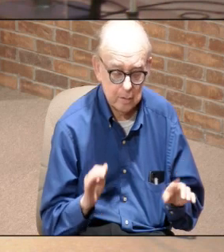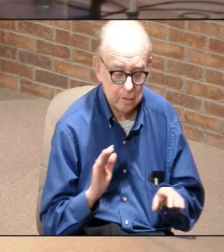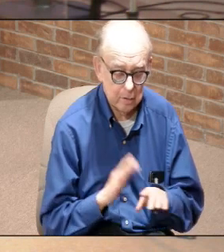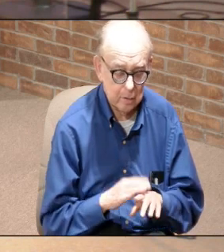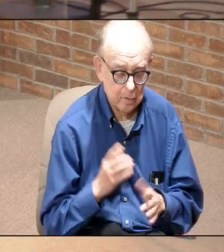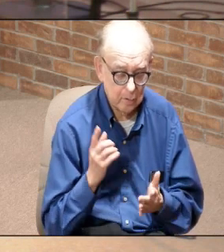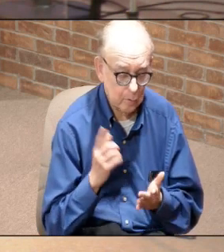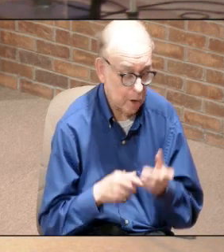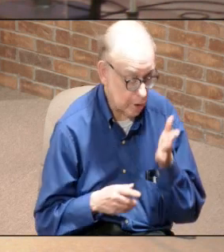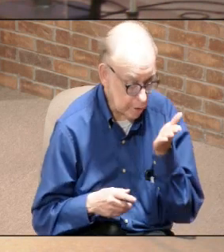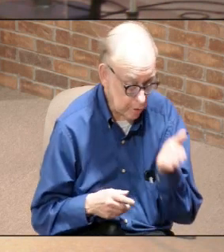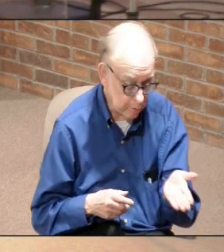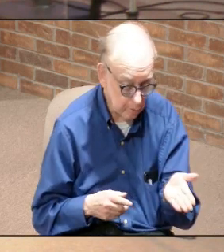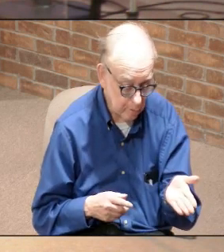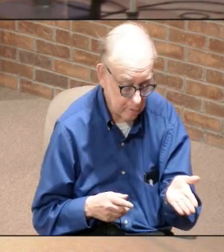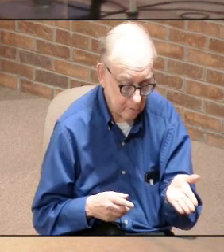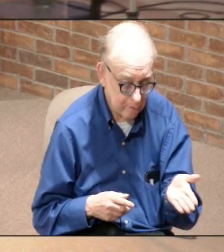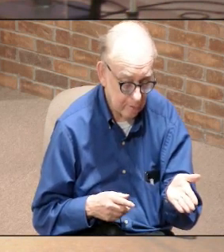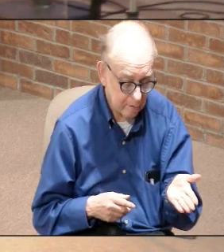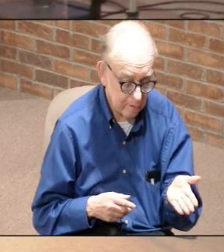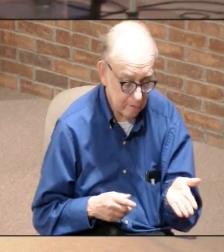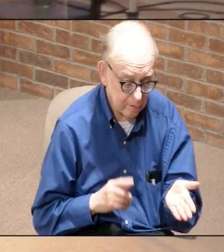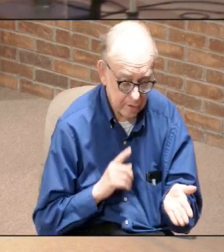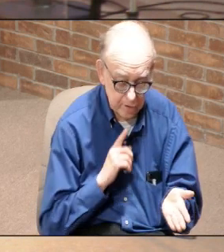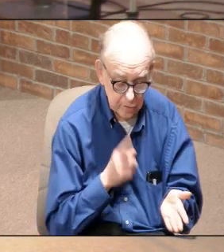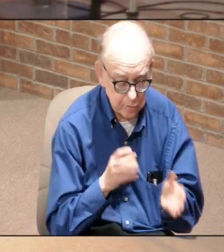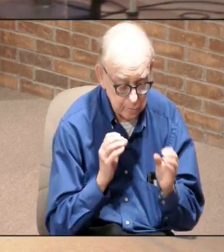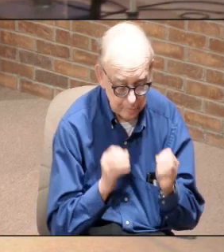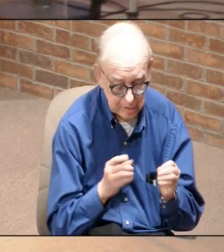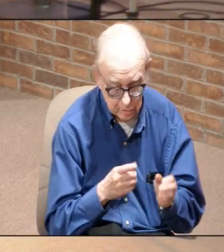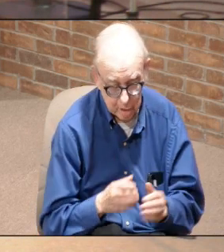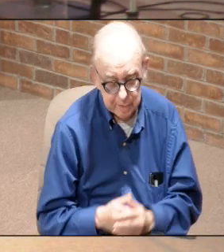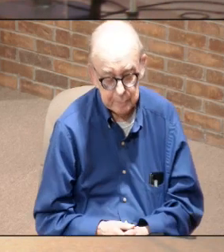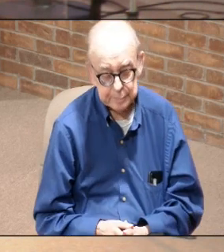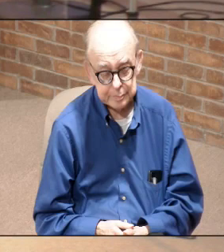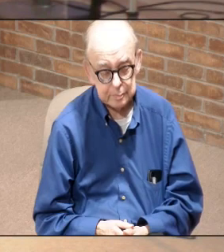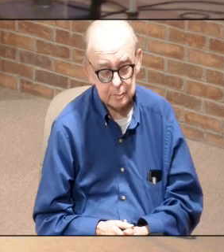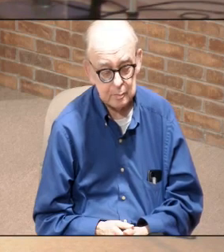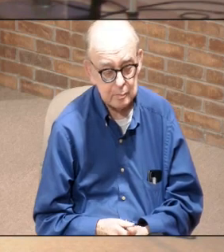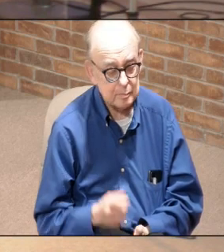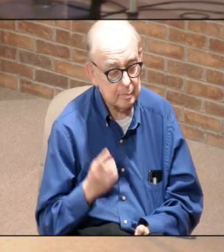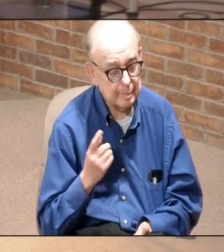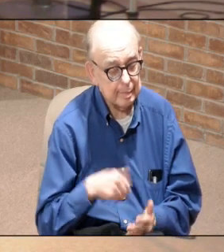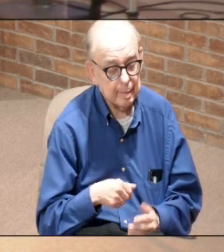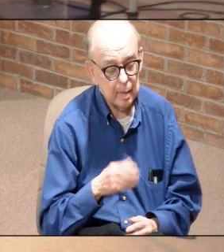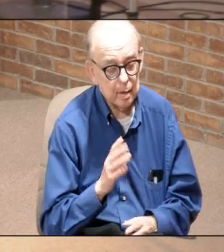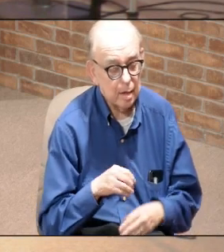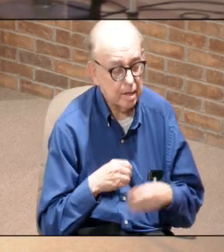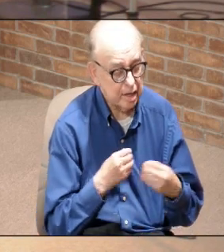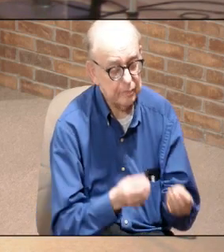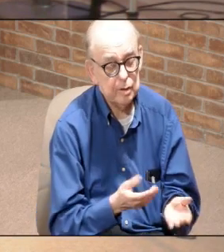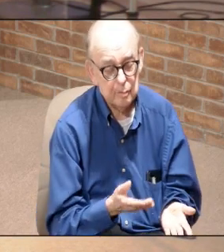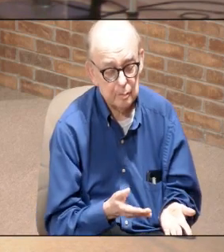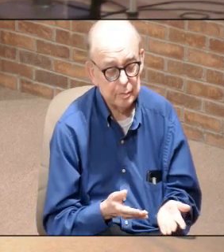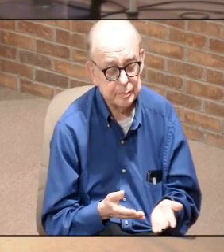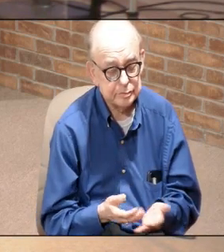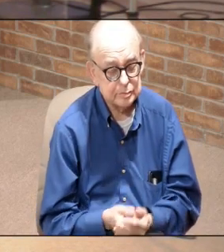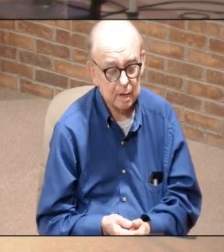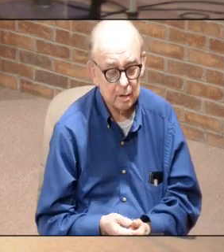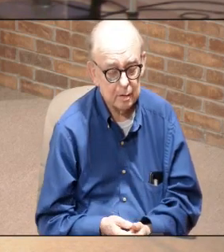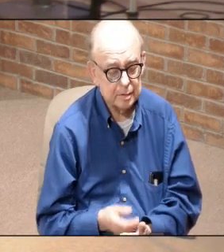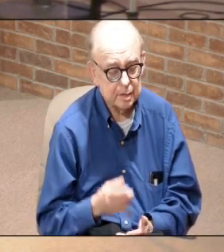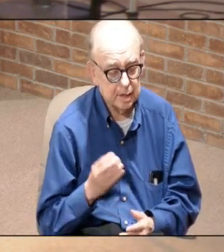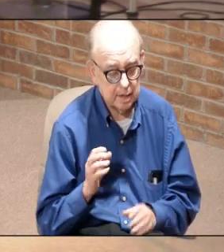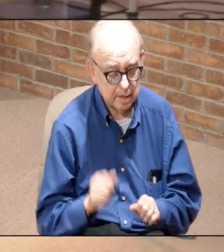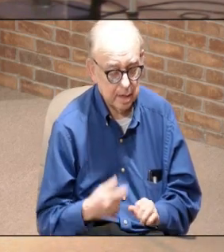than what you are being taught or what he's trying to give to you.